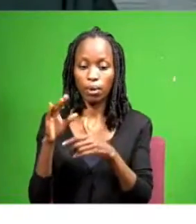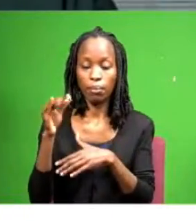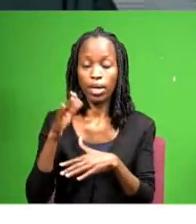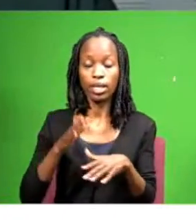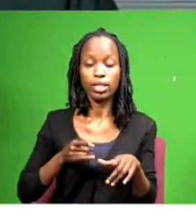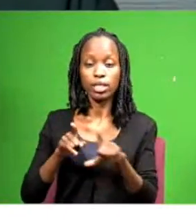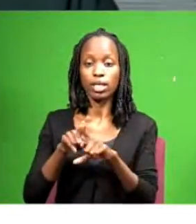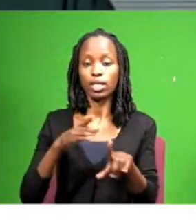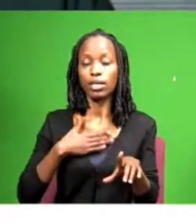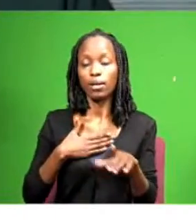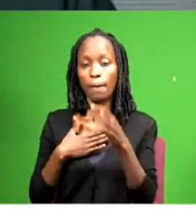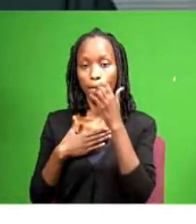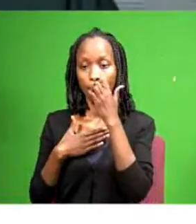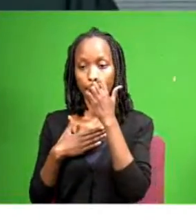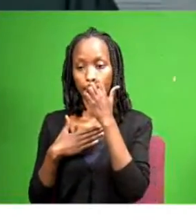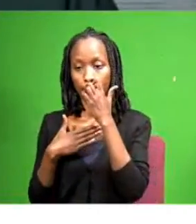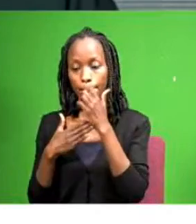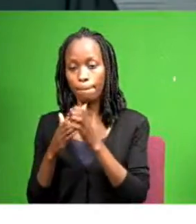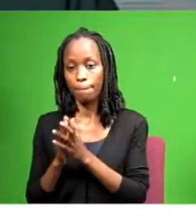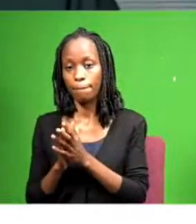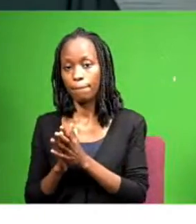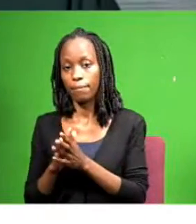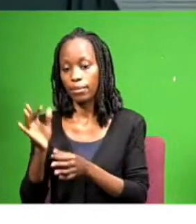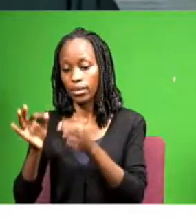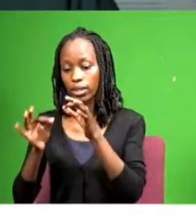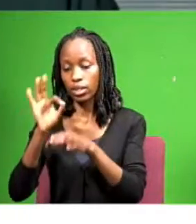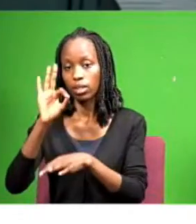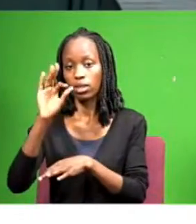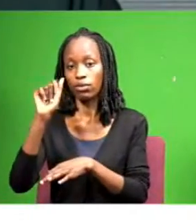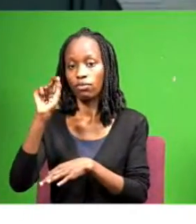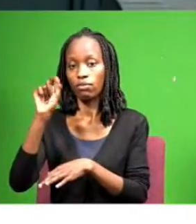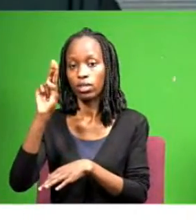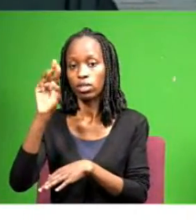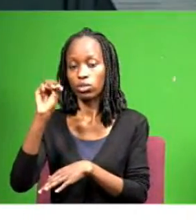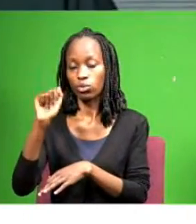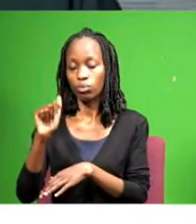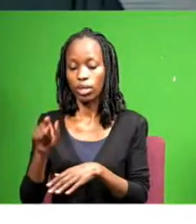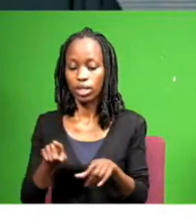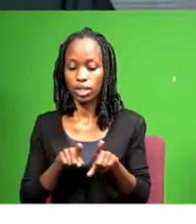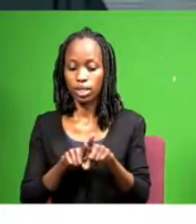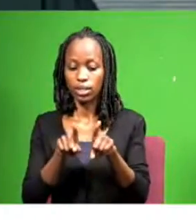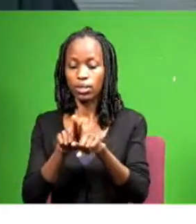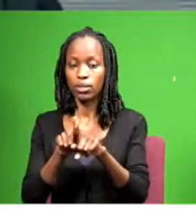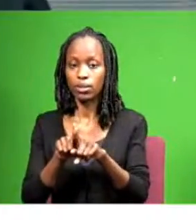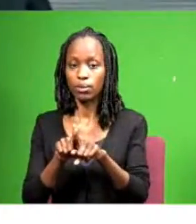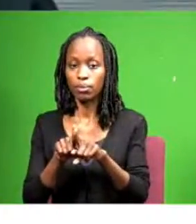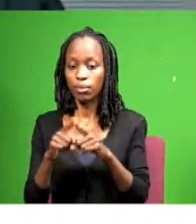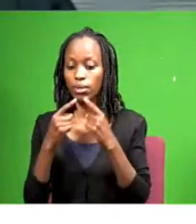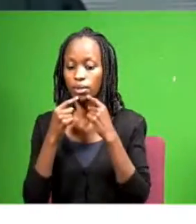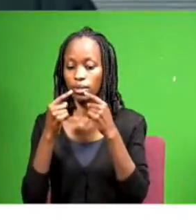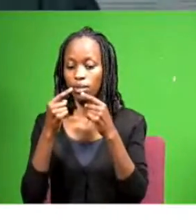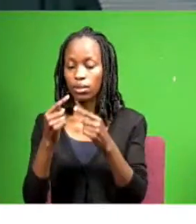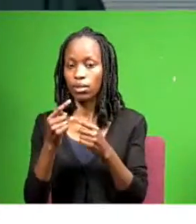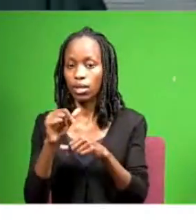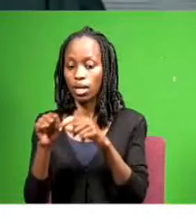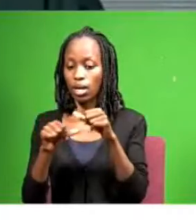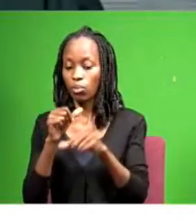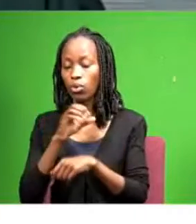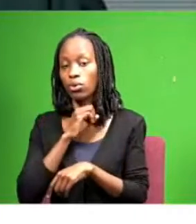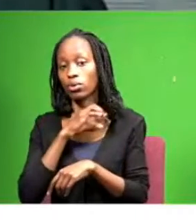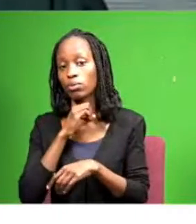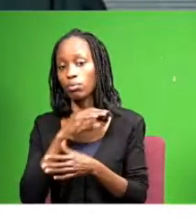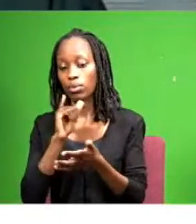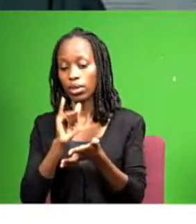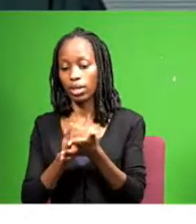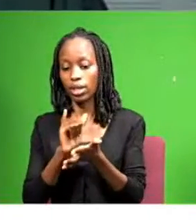sister, Judge Fatuma Sichale. And then mention briefly on the complaint that had